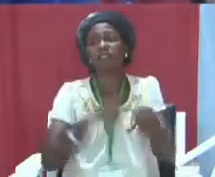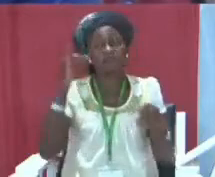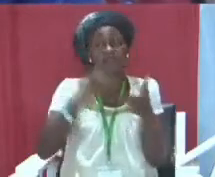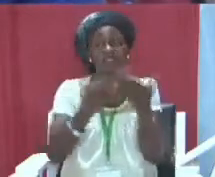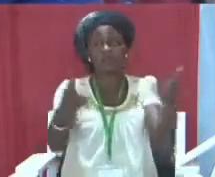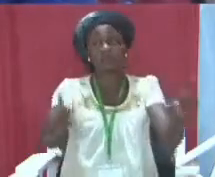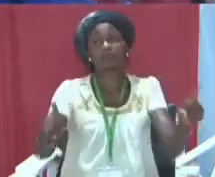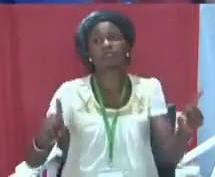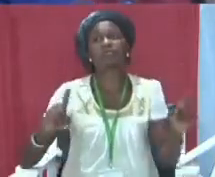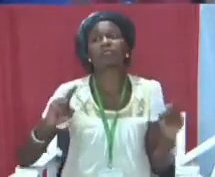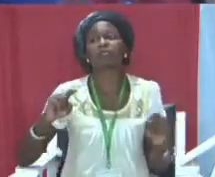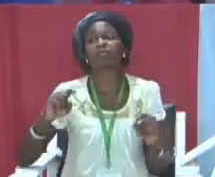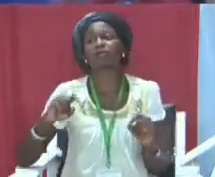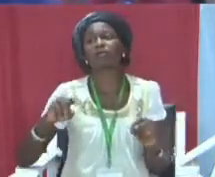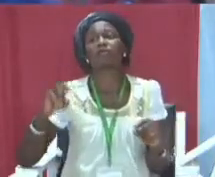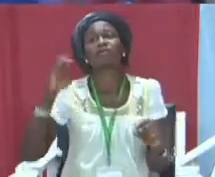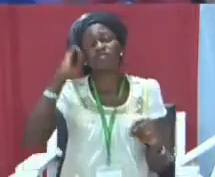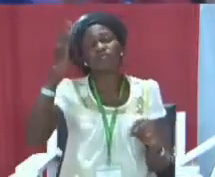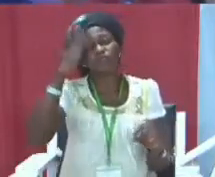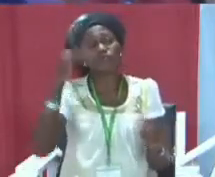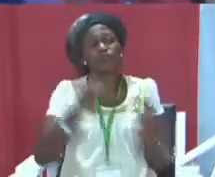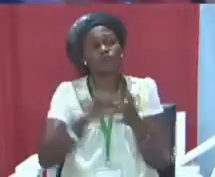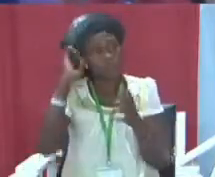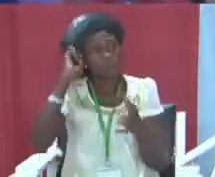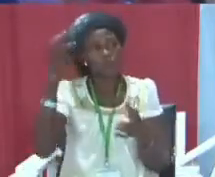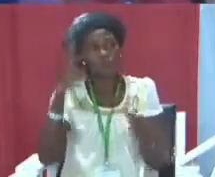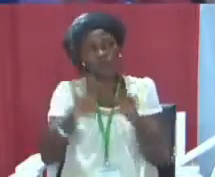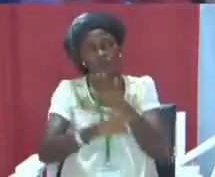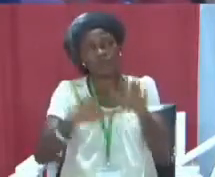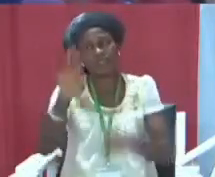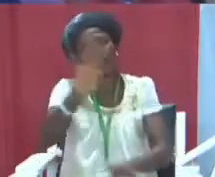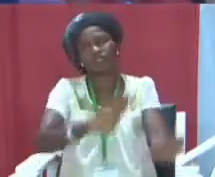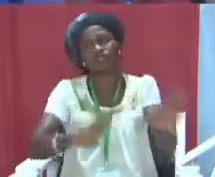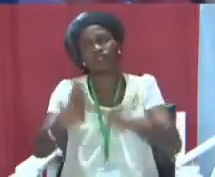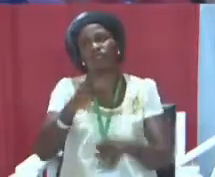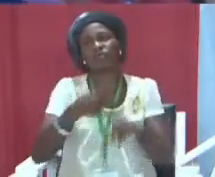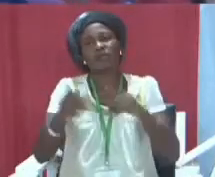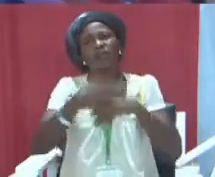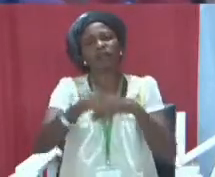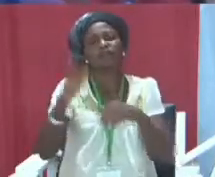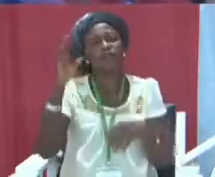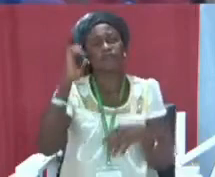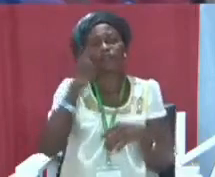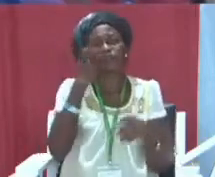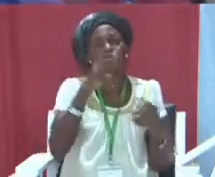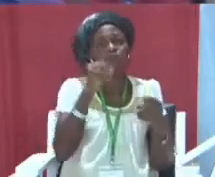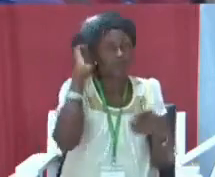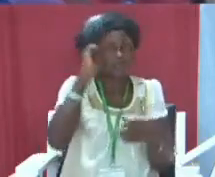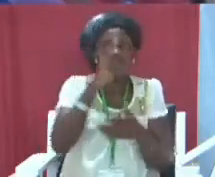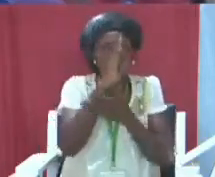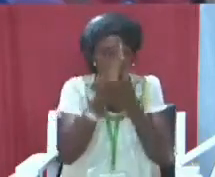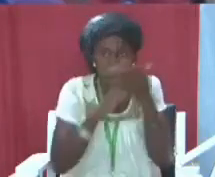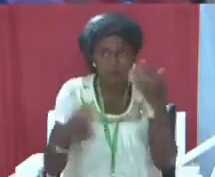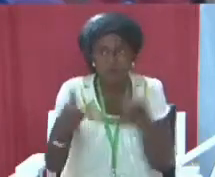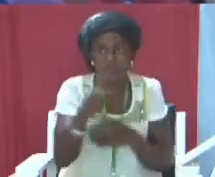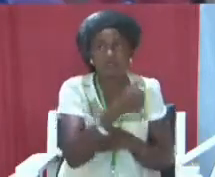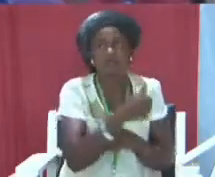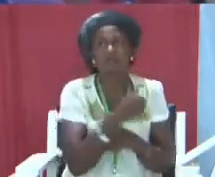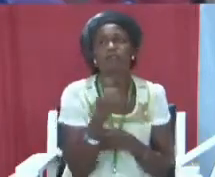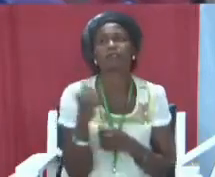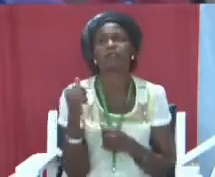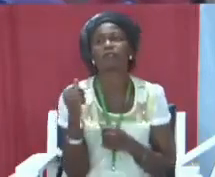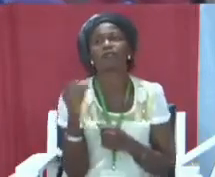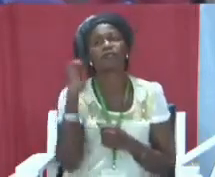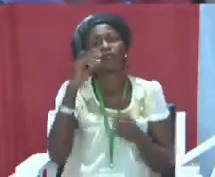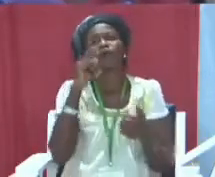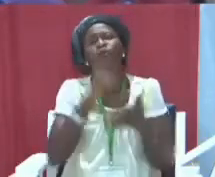happened. He knew he was under a siege. But after I spoke to him, he humbled himself. He